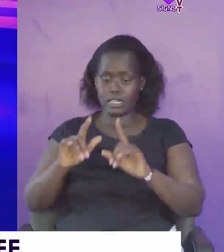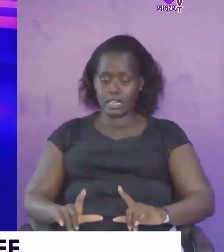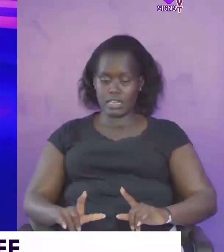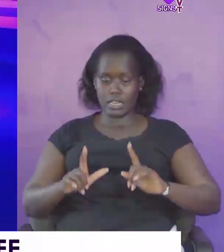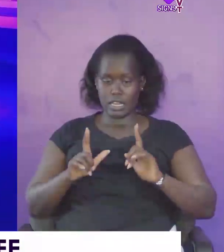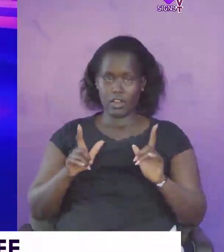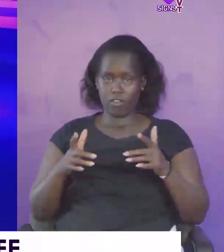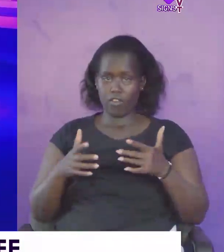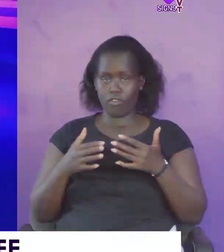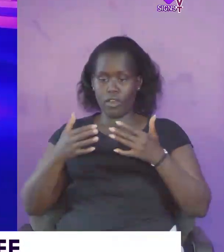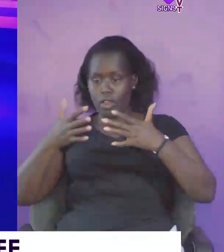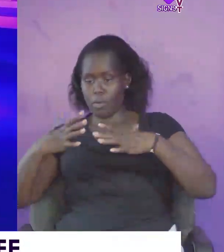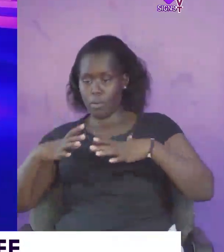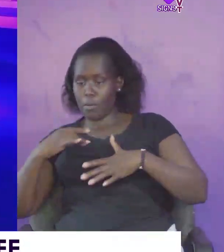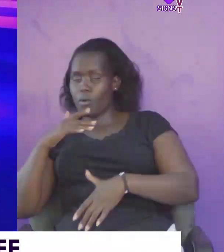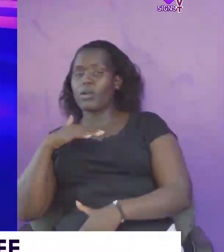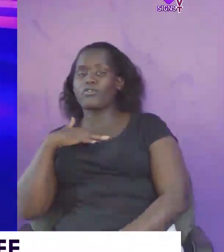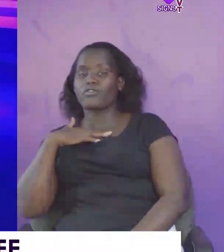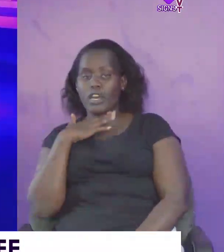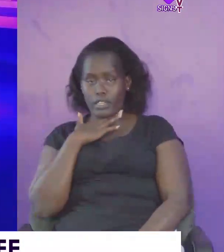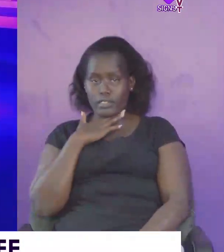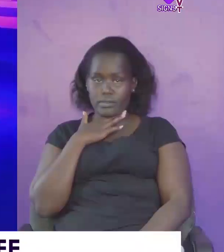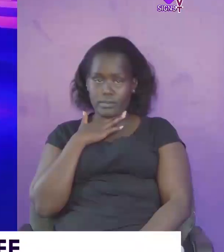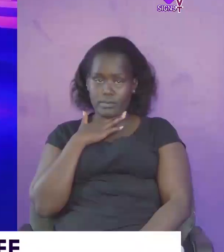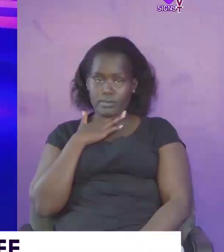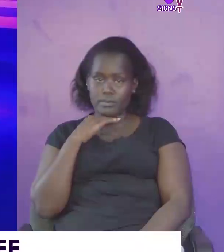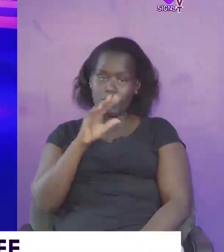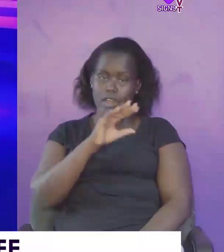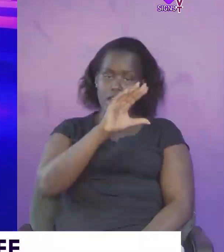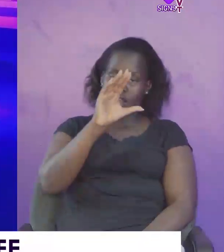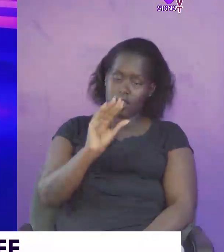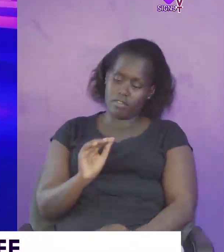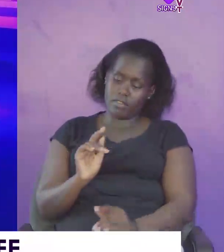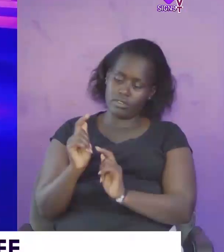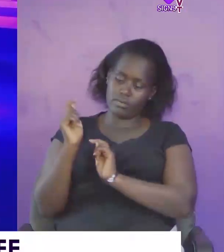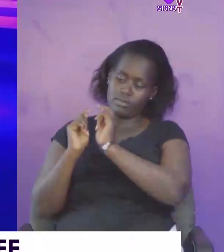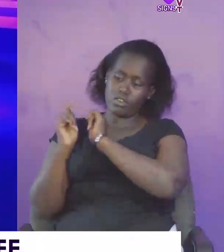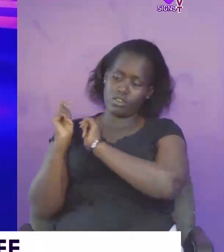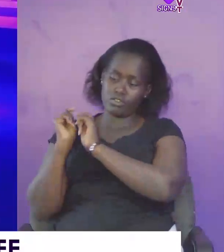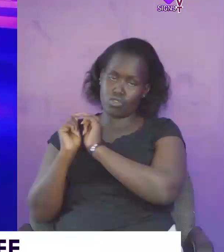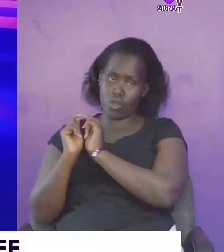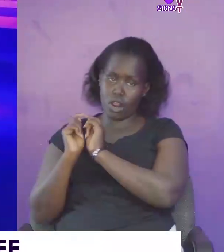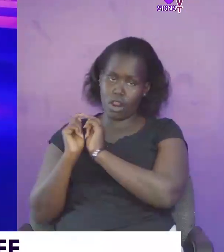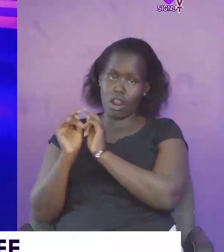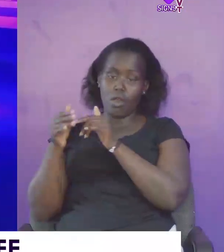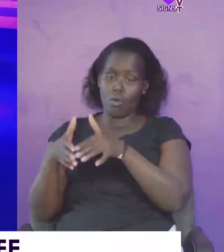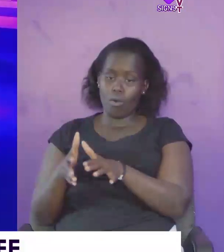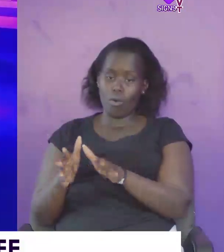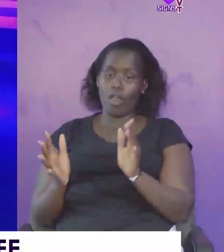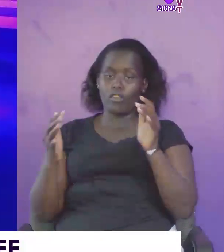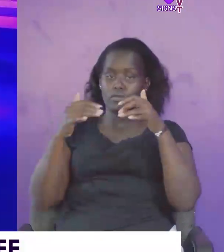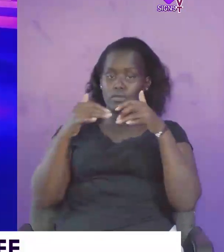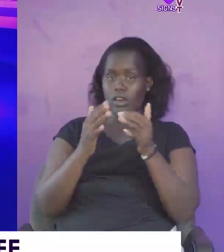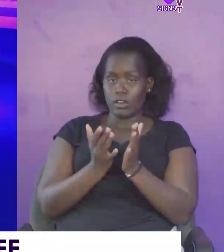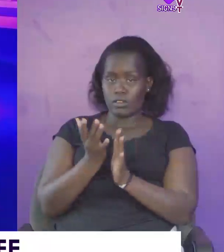our departed ones. Yeah, So the African traditional way of gathering,